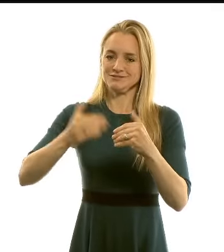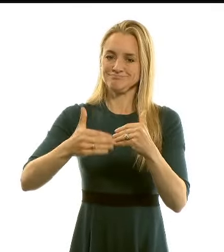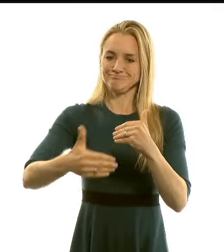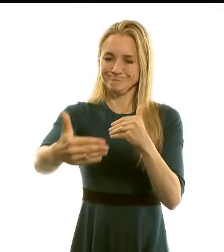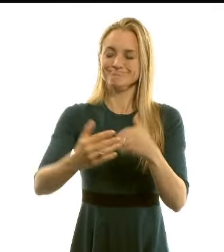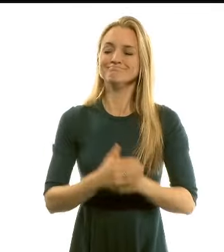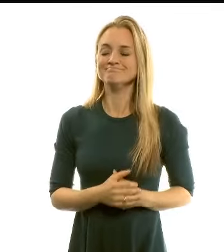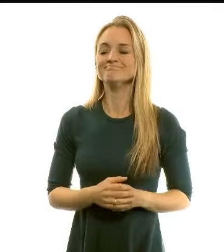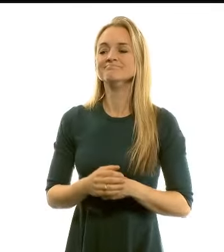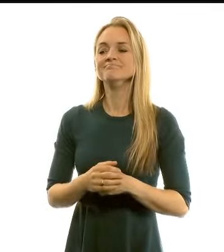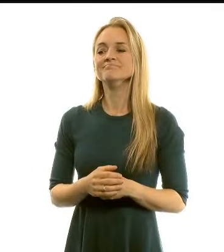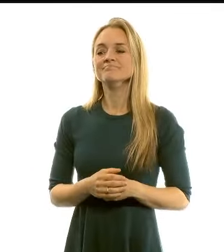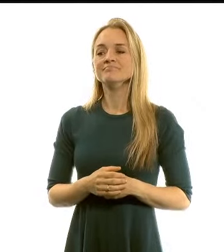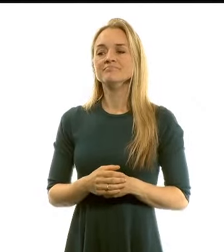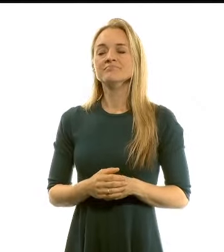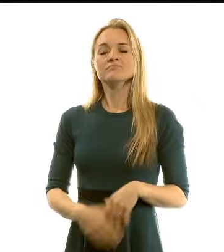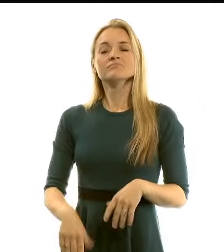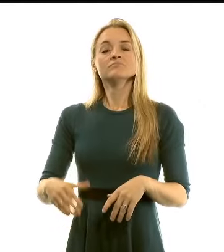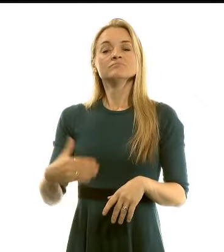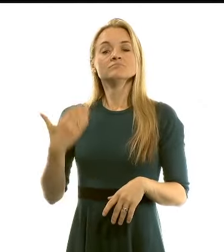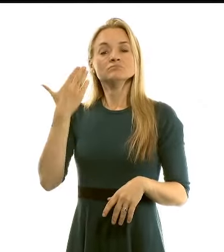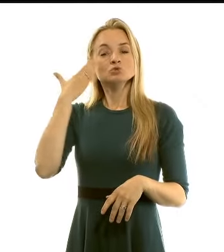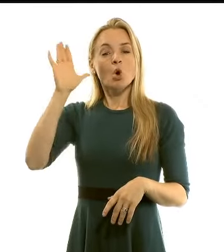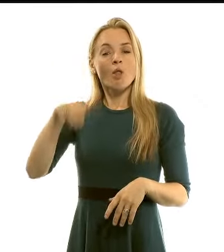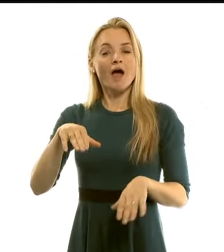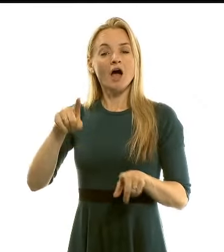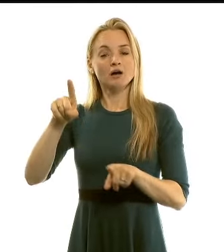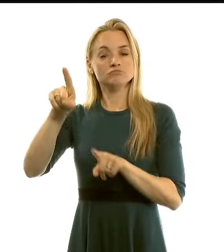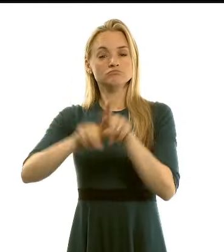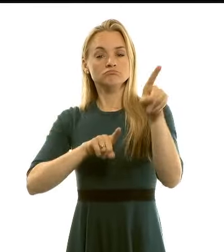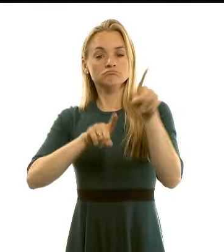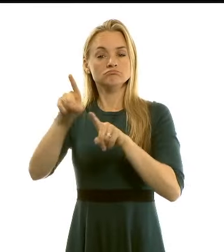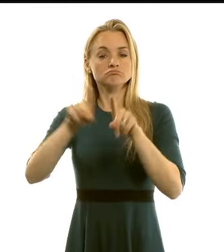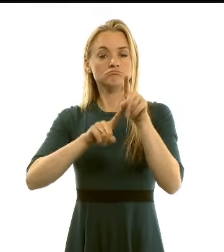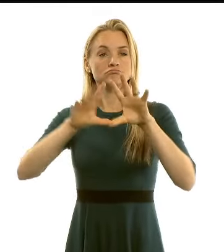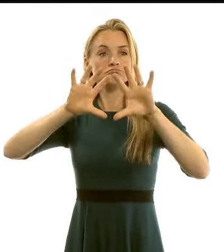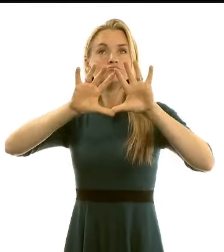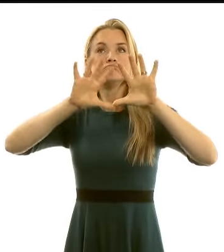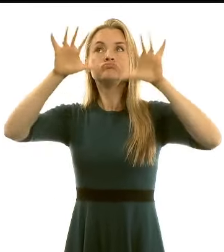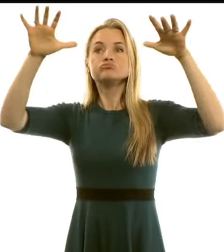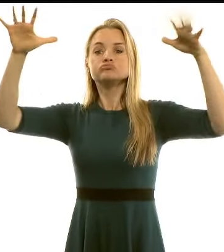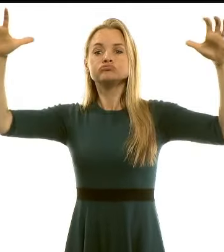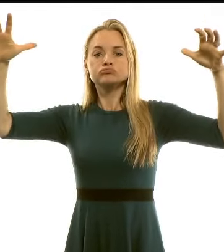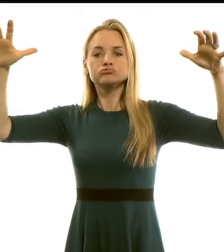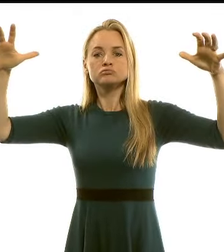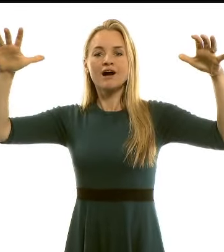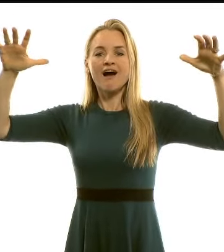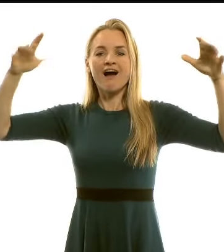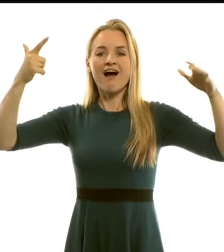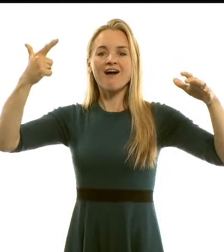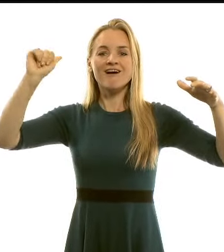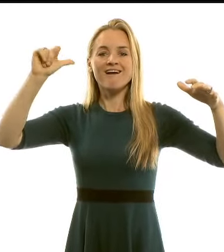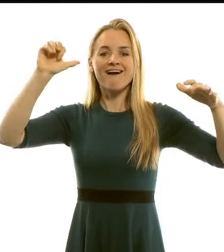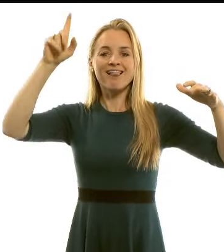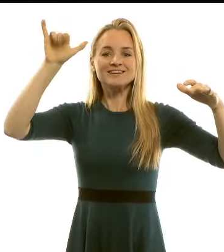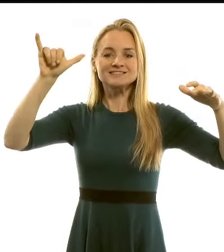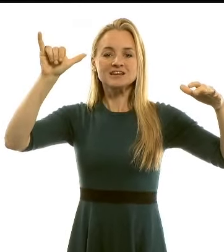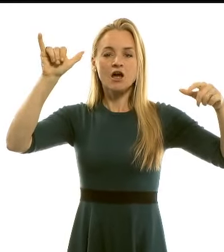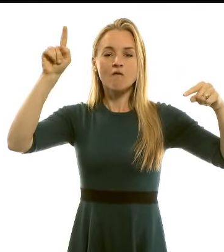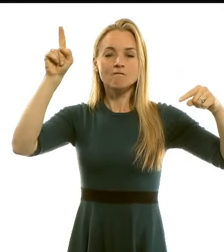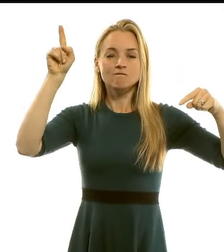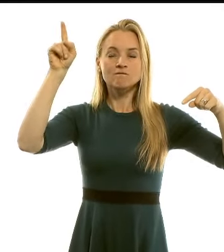Now, you know how the distance between galaxies is always measured in fars? Well, this next story concerns a galaxy that's far, far away.